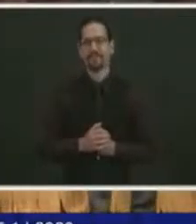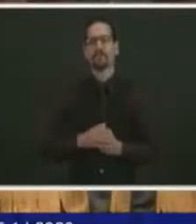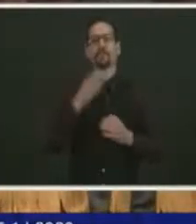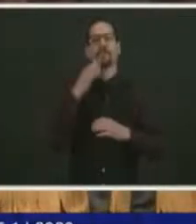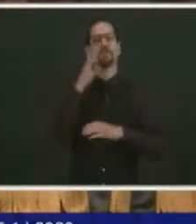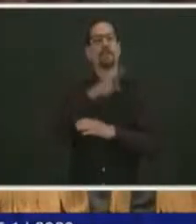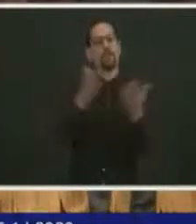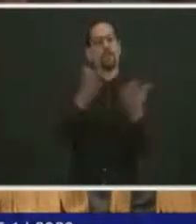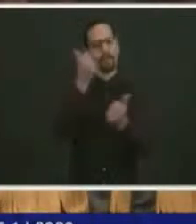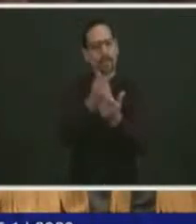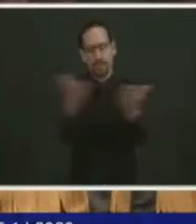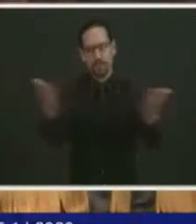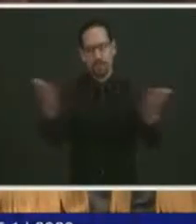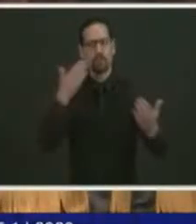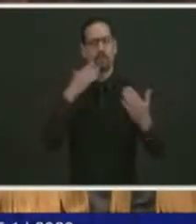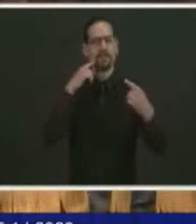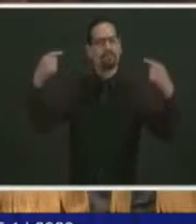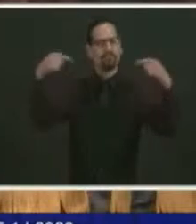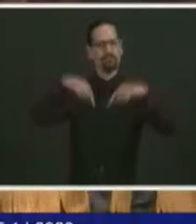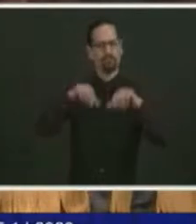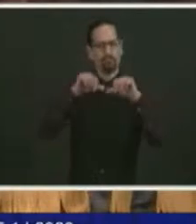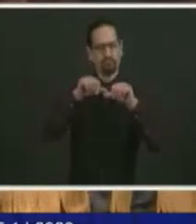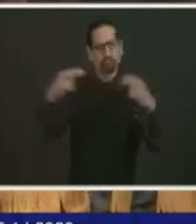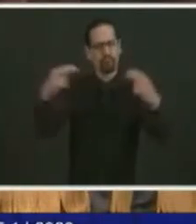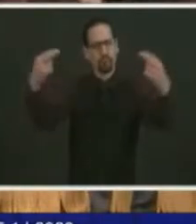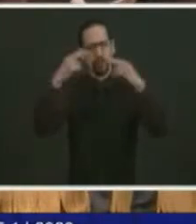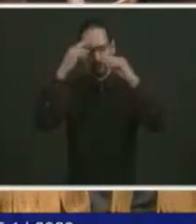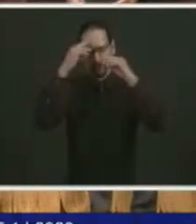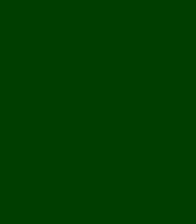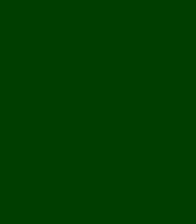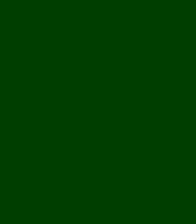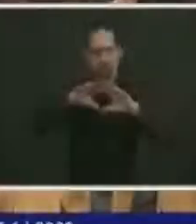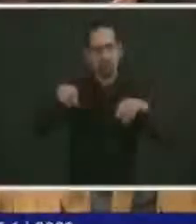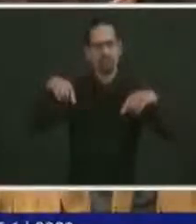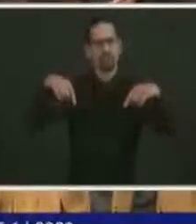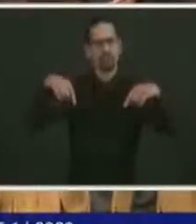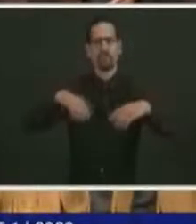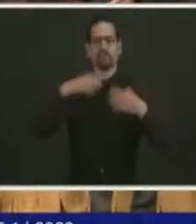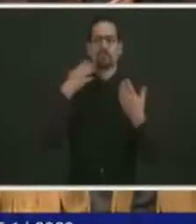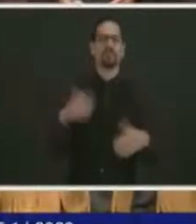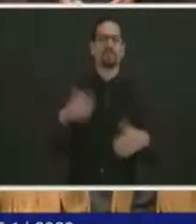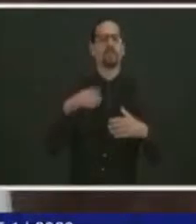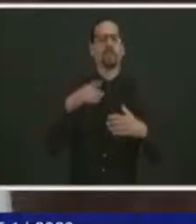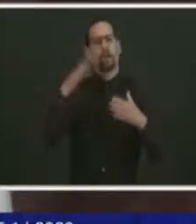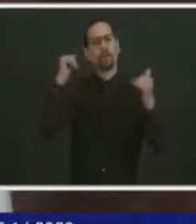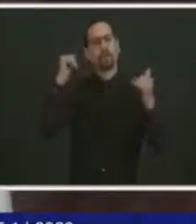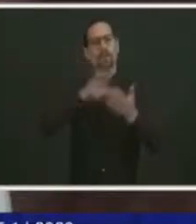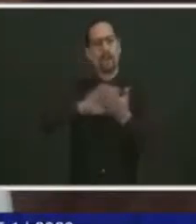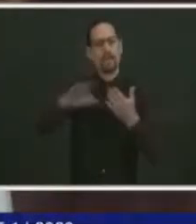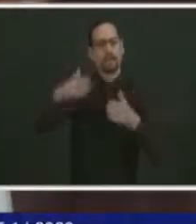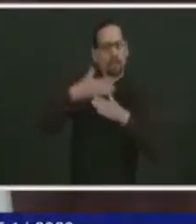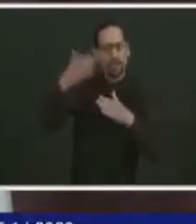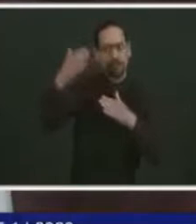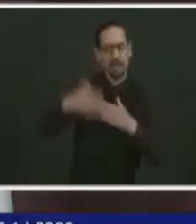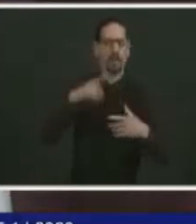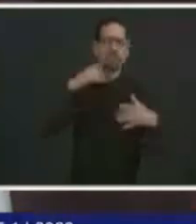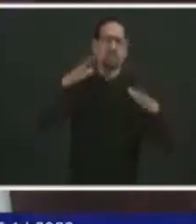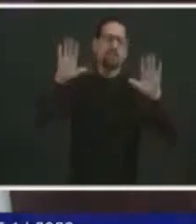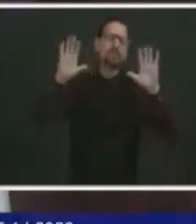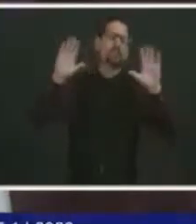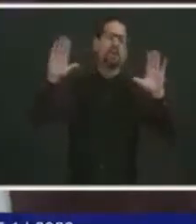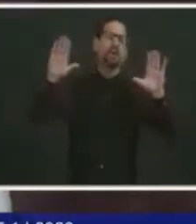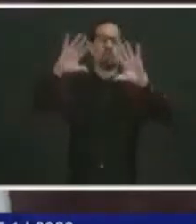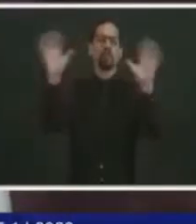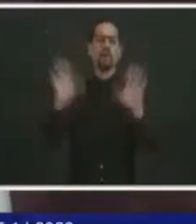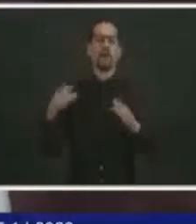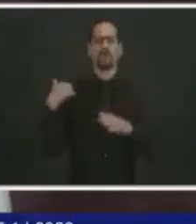Good afternoon, everybody, and thank you for continuing to tune in. I hope you all had a great weekend. Beautiful weather this weekend, so hopefully you had a